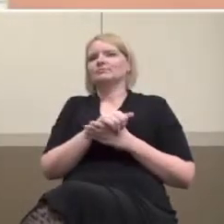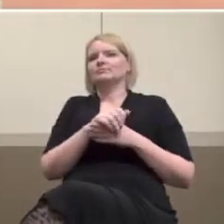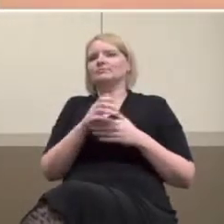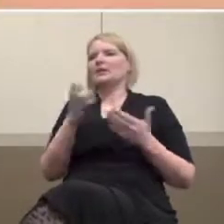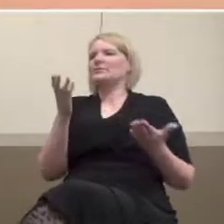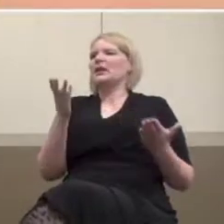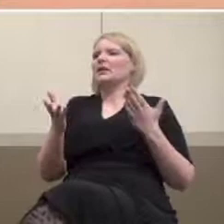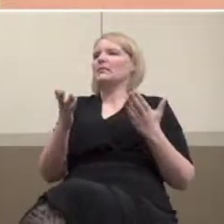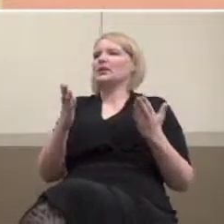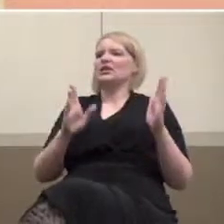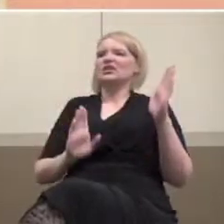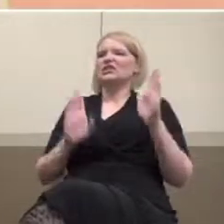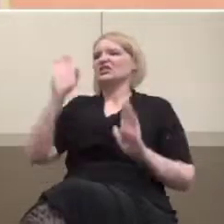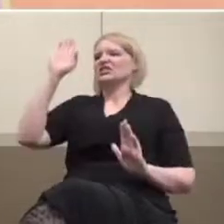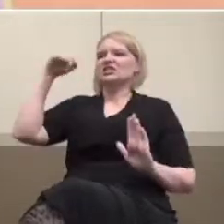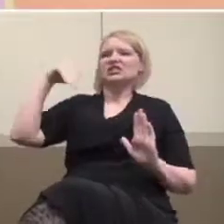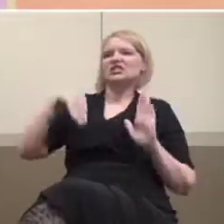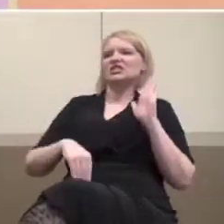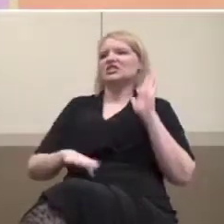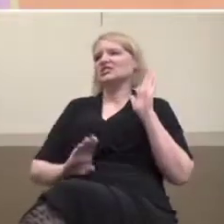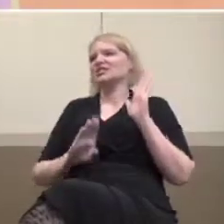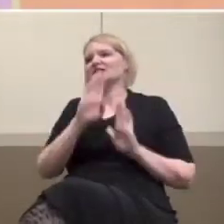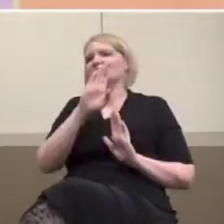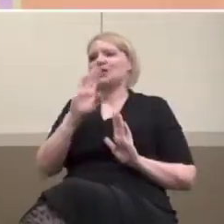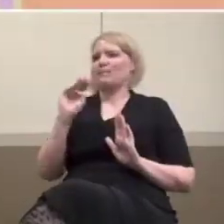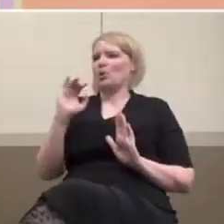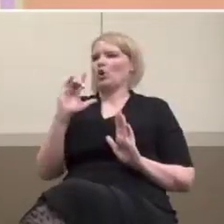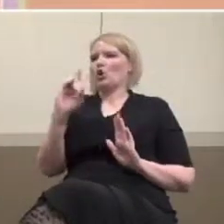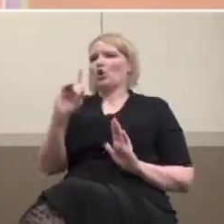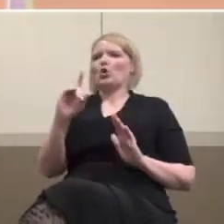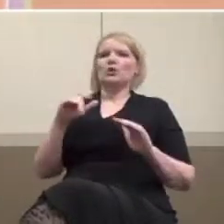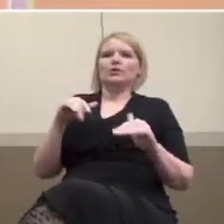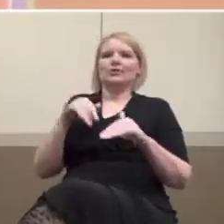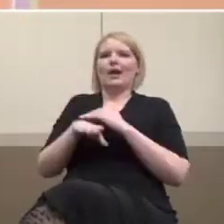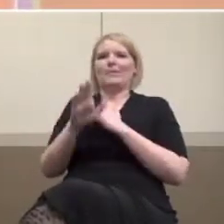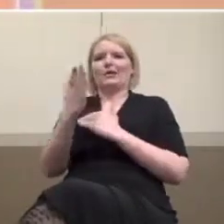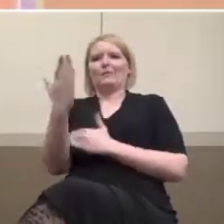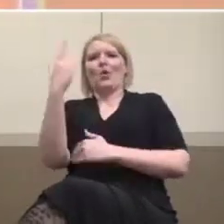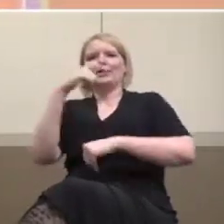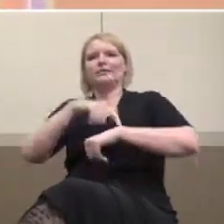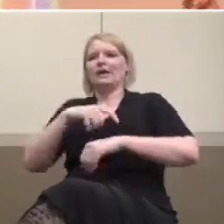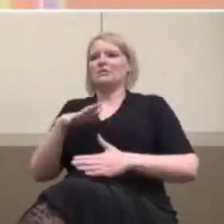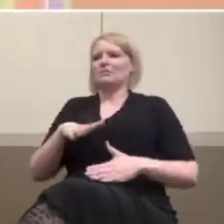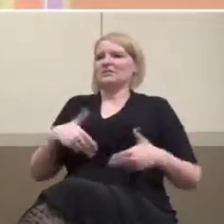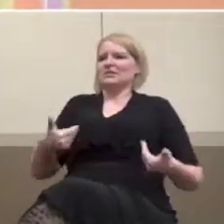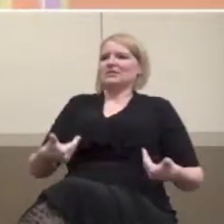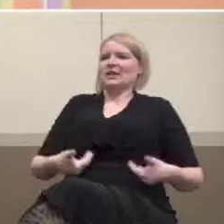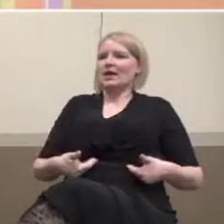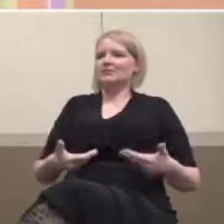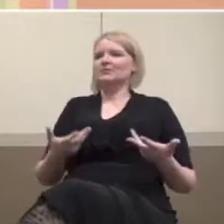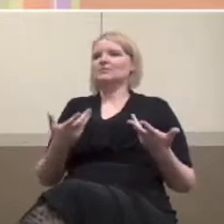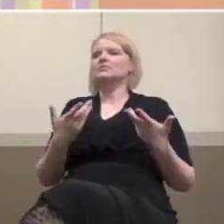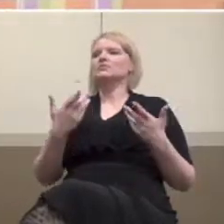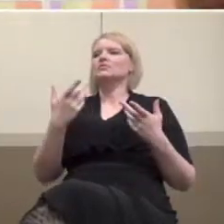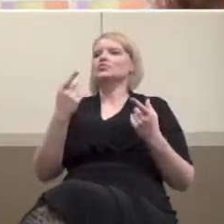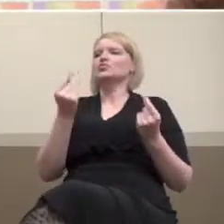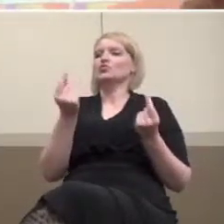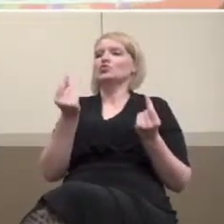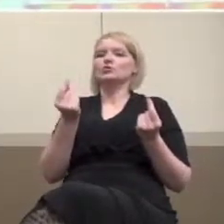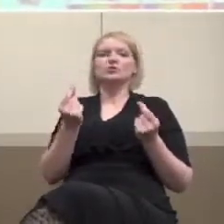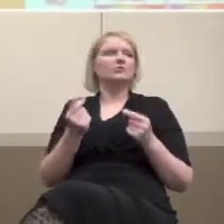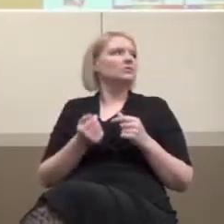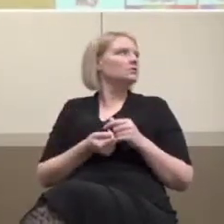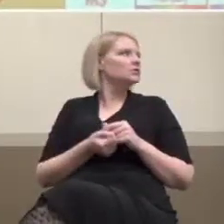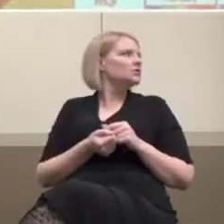real ups and downs in their moods, coming in the morning upset. So what we did was we have like a